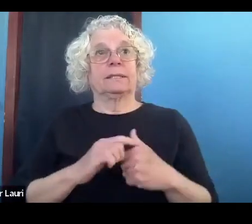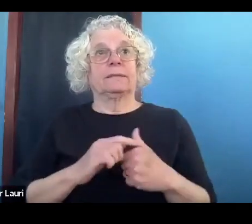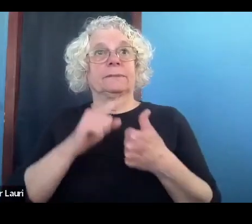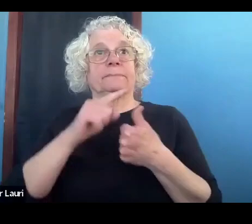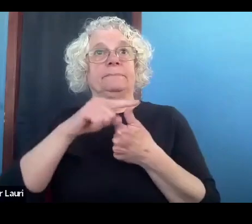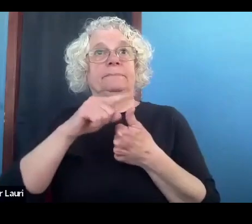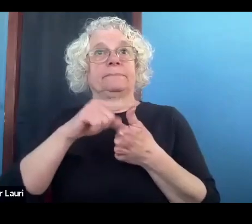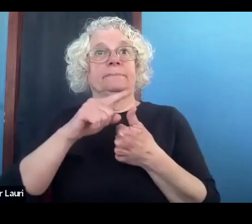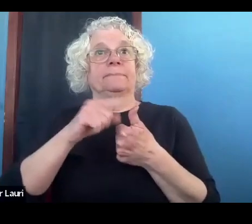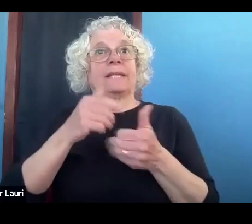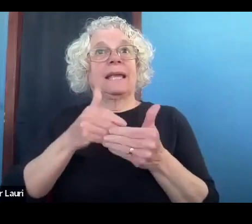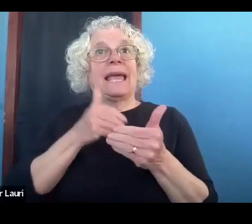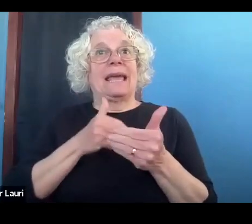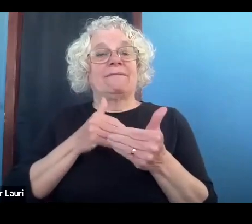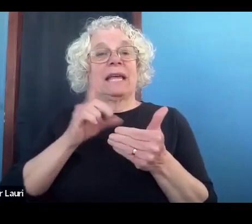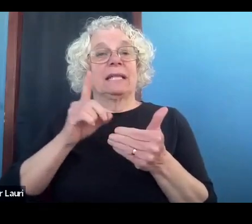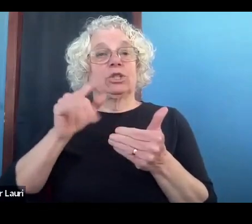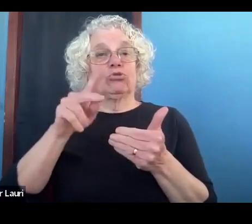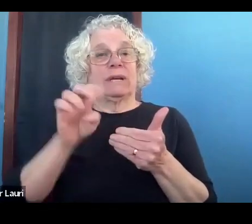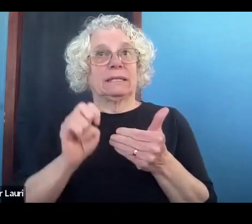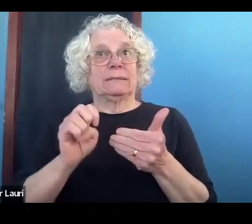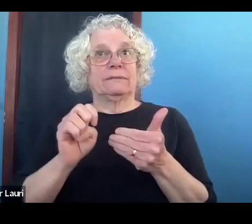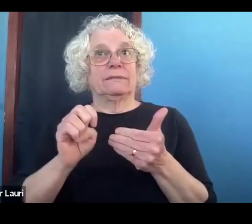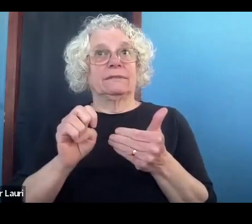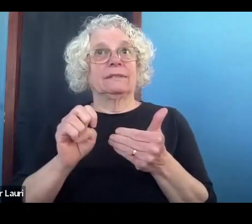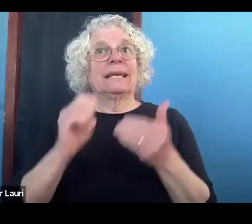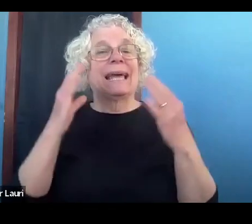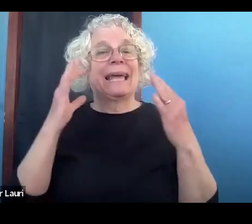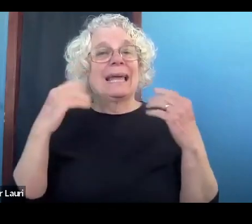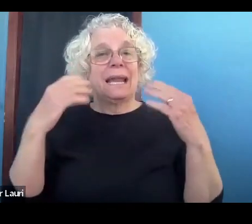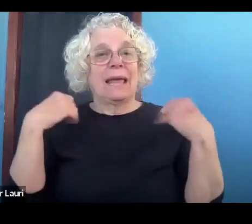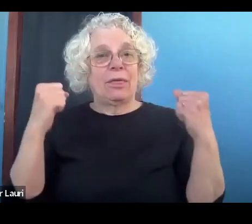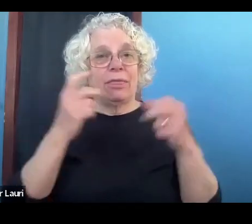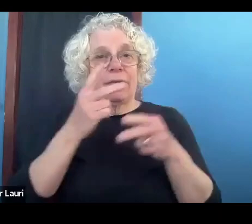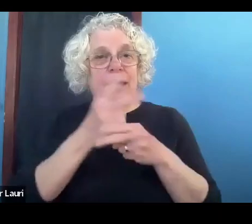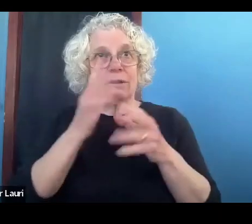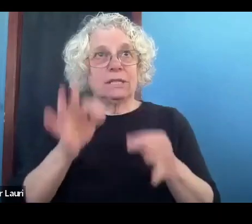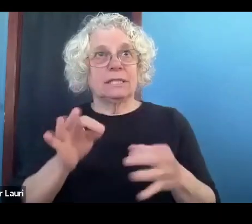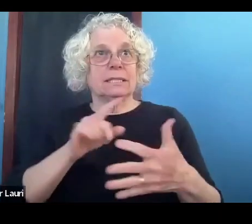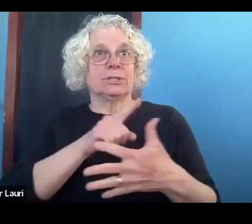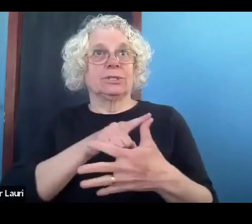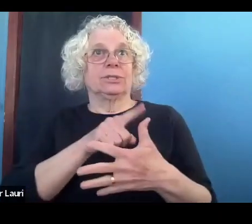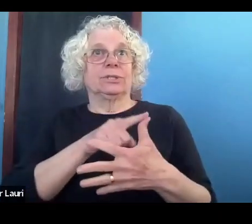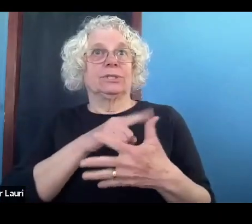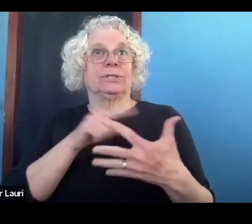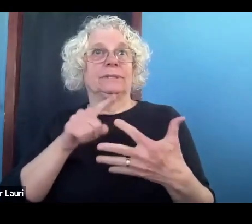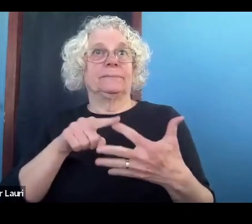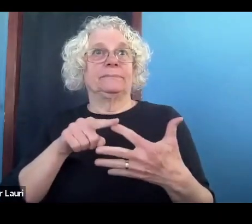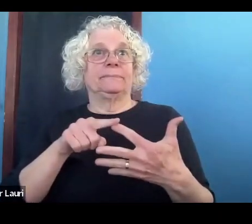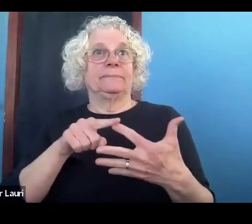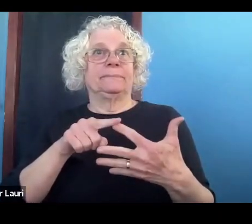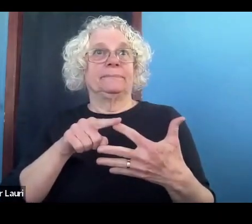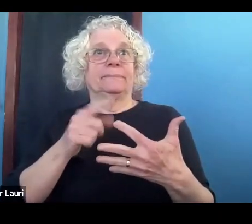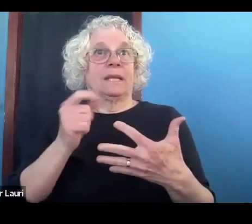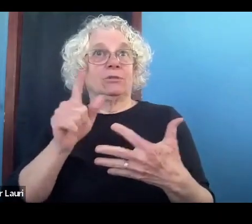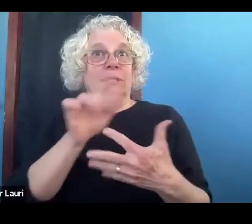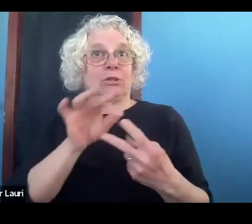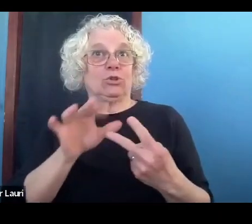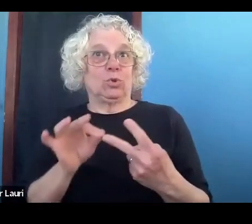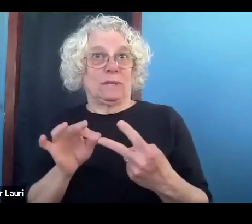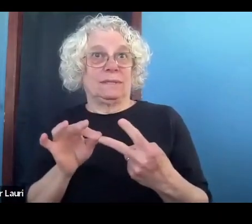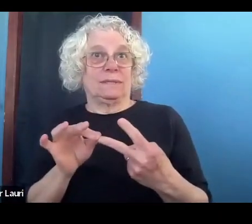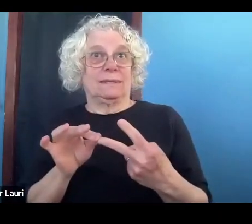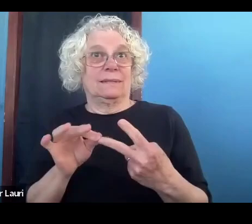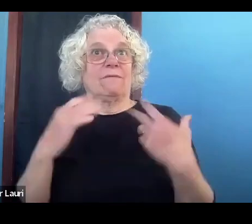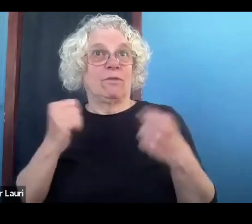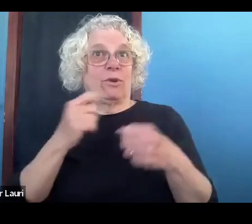advanced directives and healthcare decisions. We'll talk about understanding your choices in healthcare services and long-term care settings